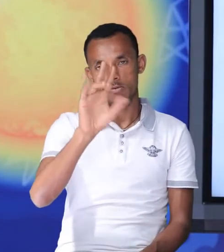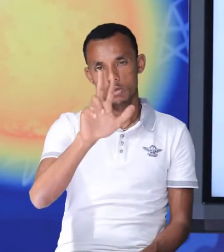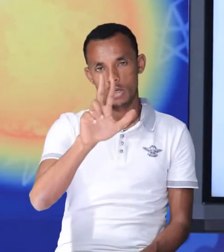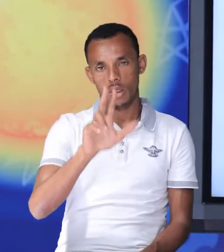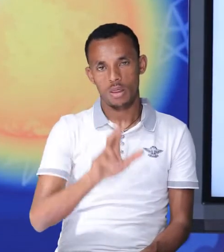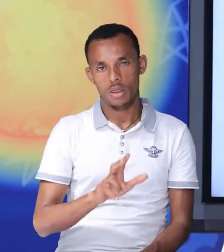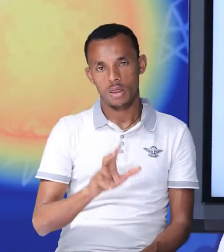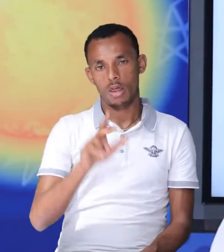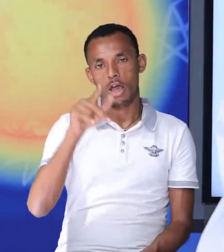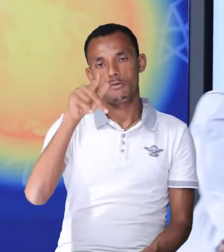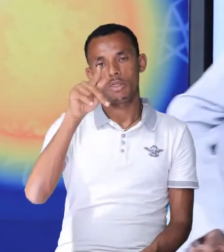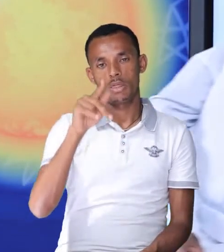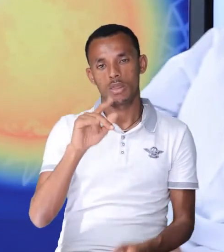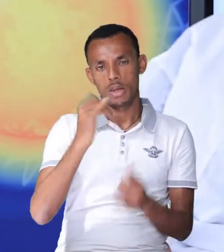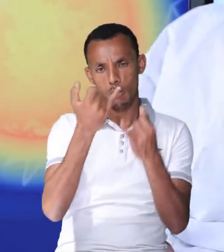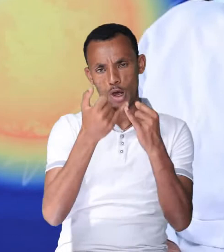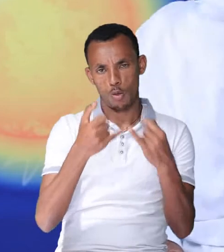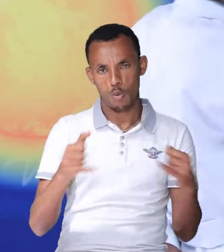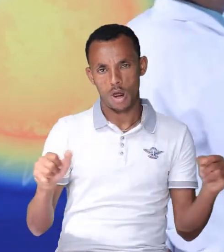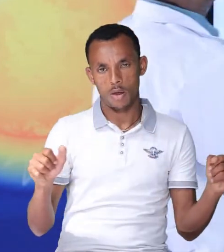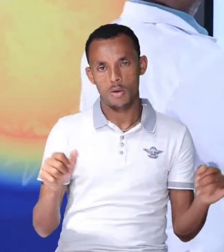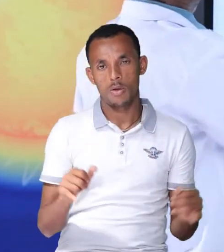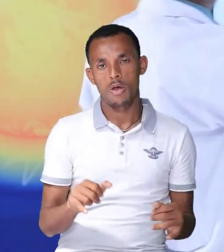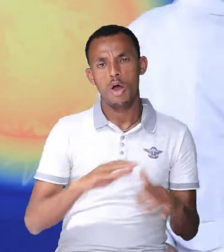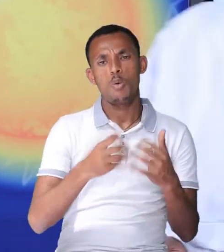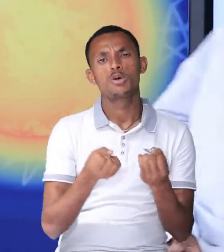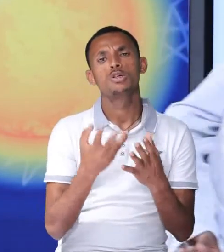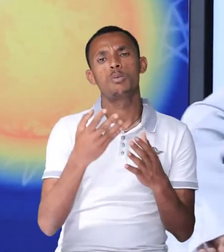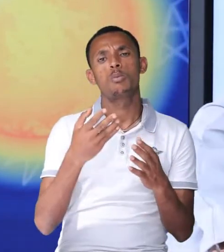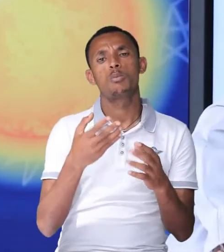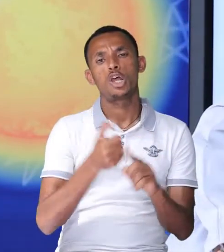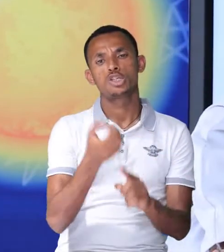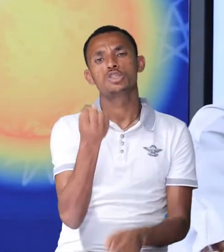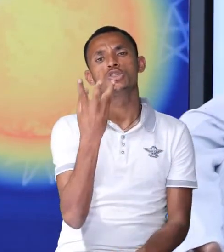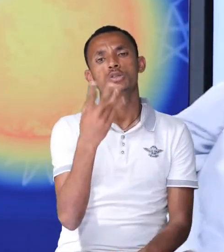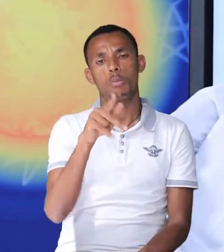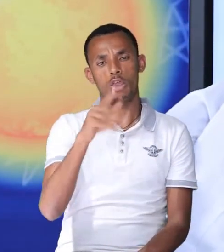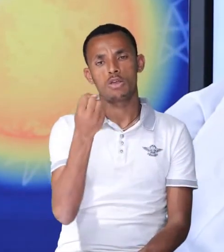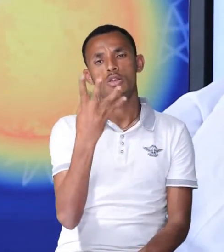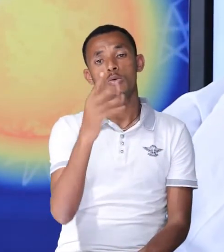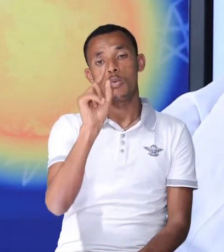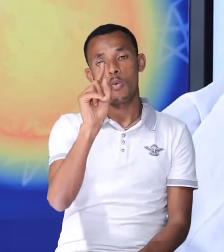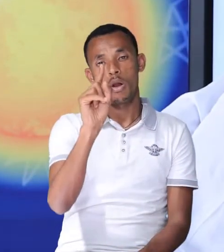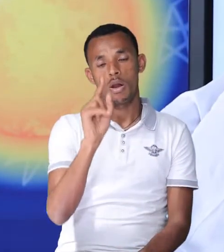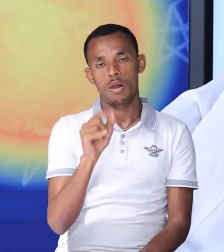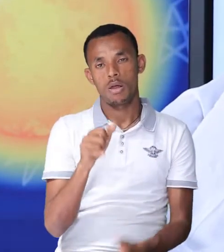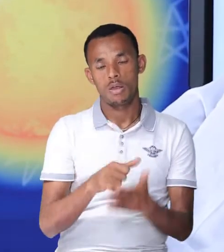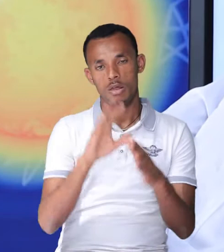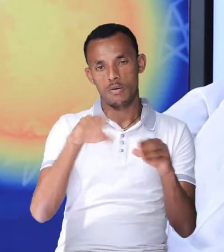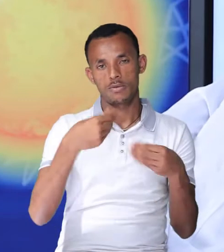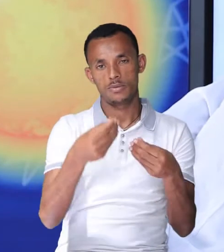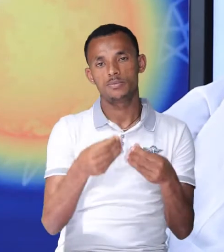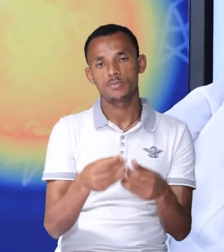273 Kelvin divided by how much? The pressure is 1. It gives you